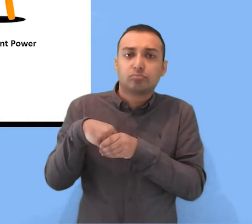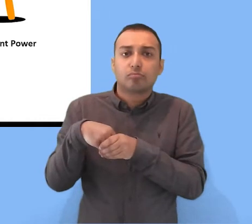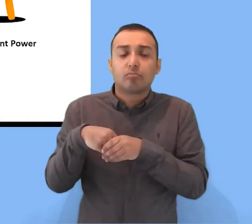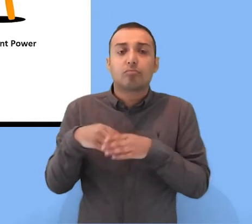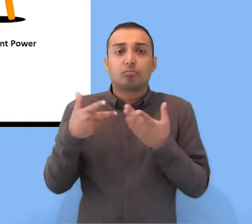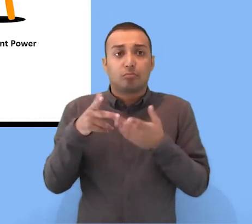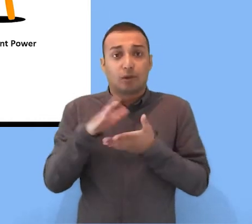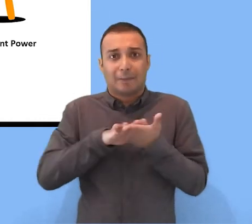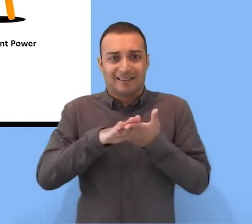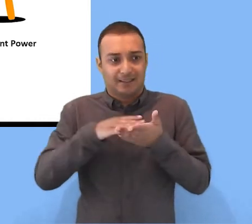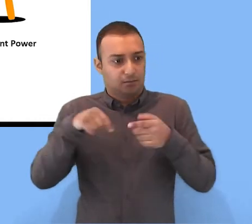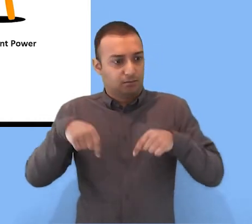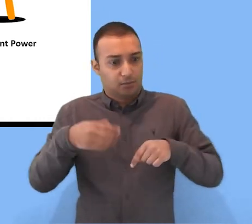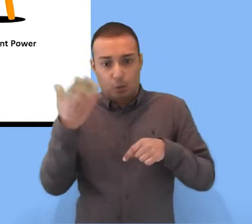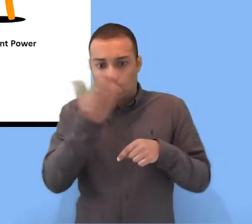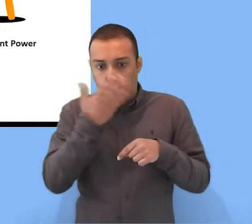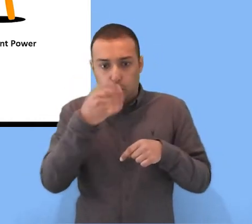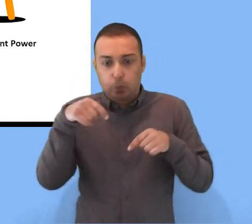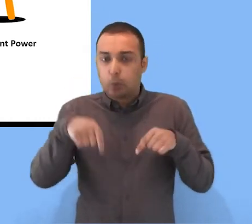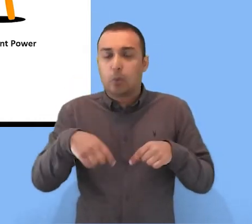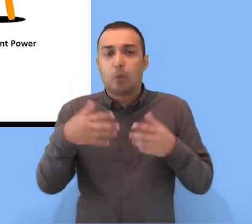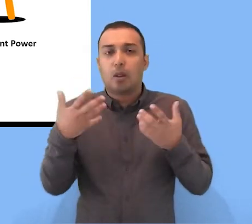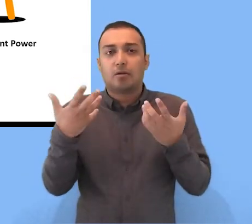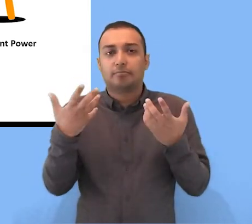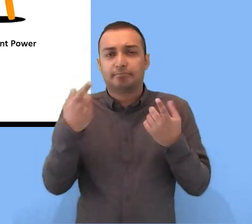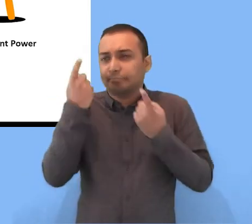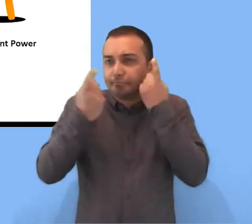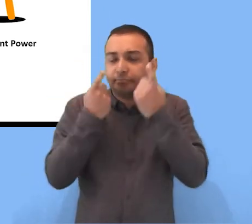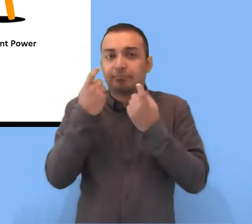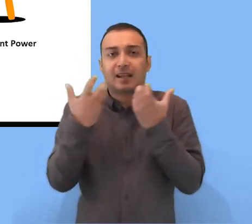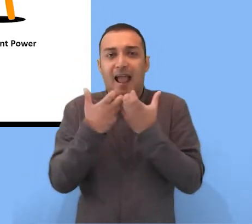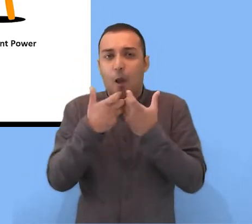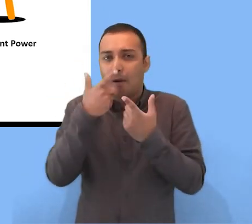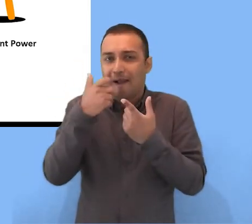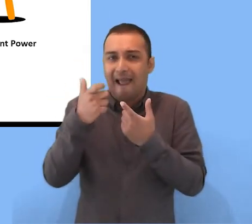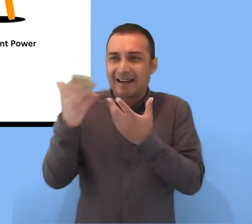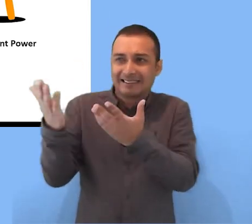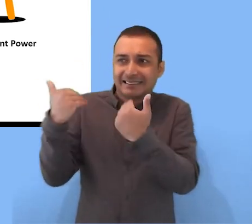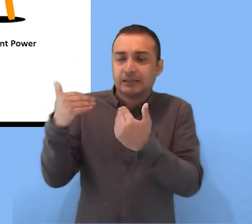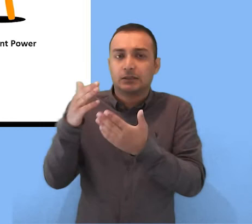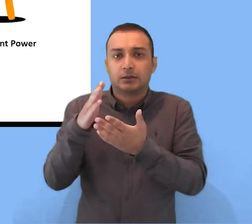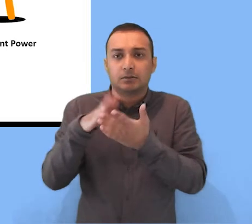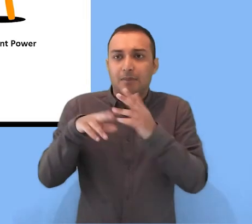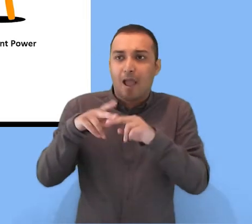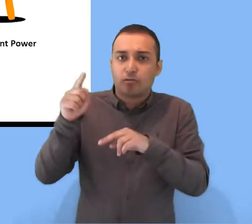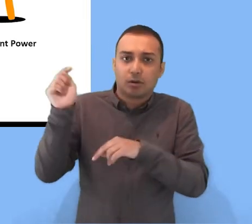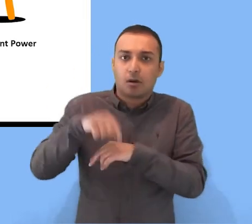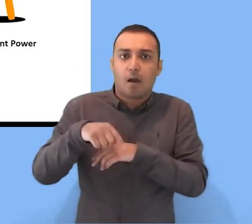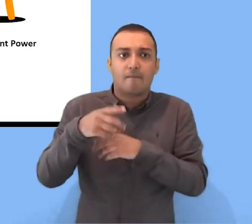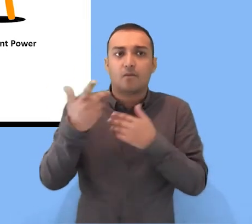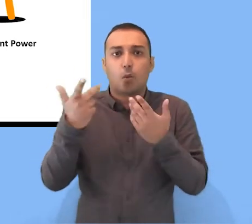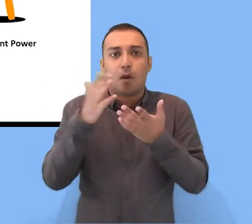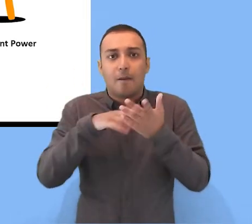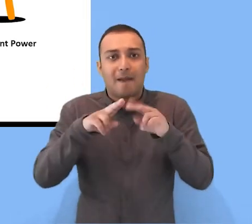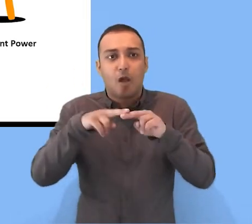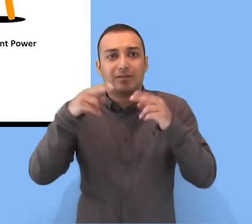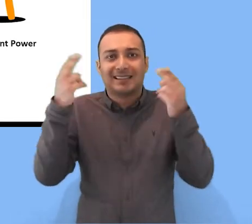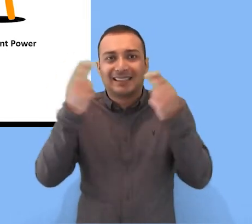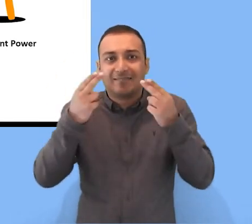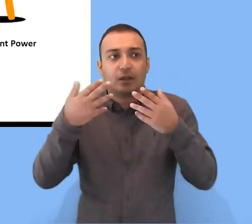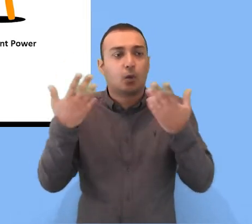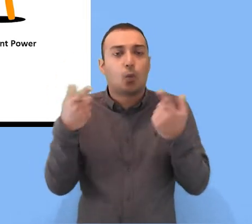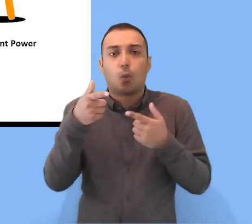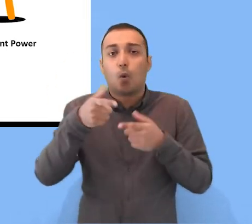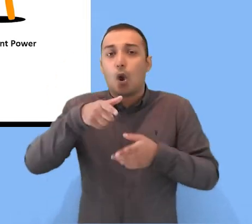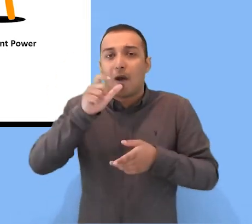schools can do to get parents in to their parents' evening or coffee mornings or that sort of thing. And that's